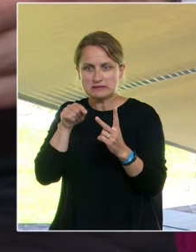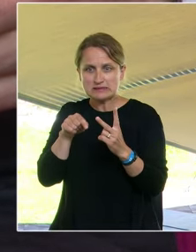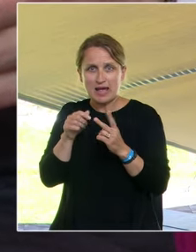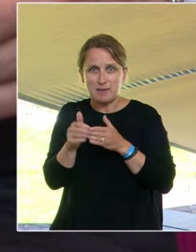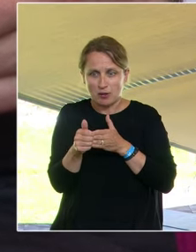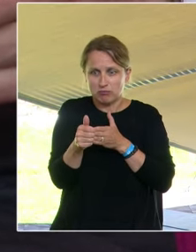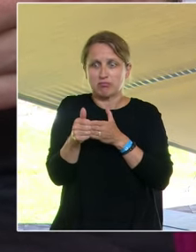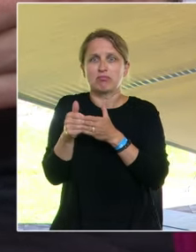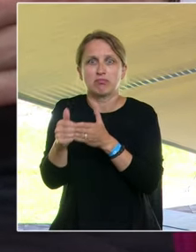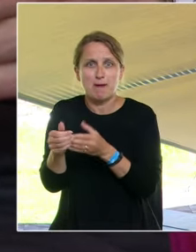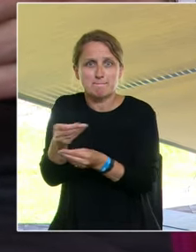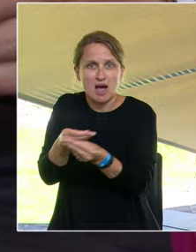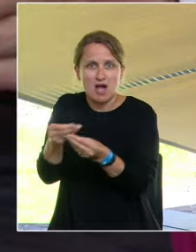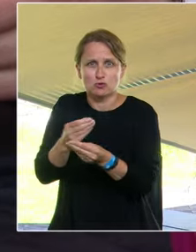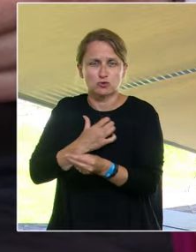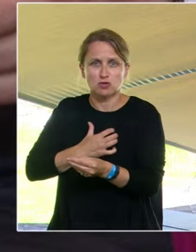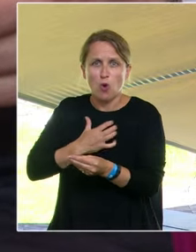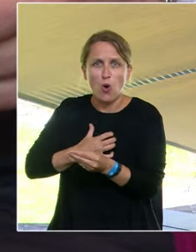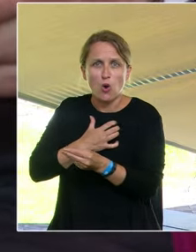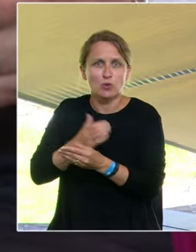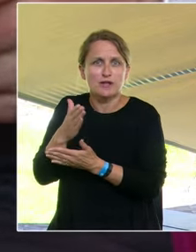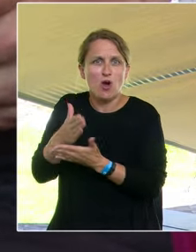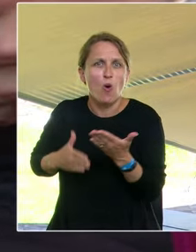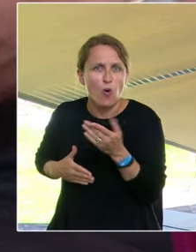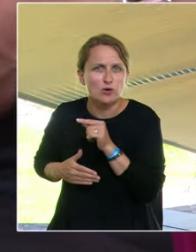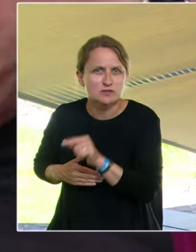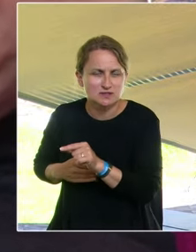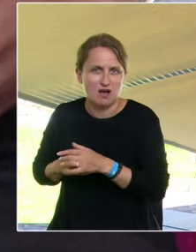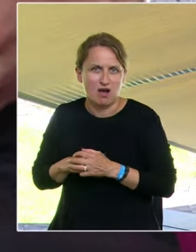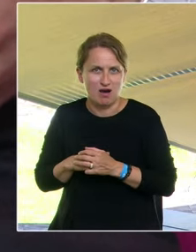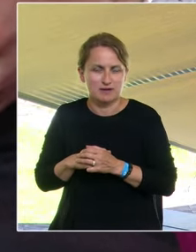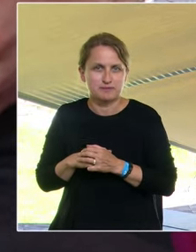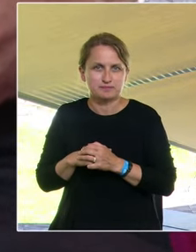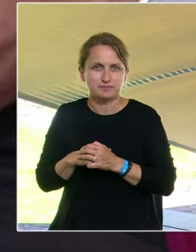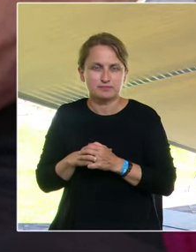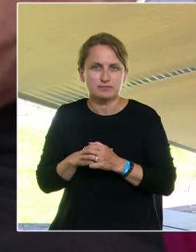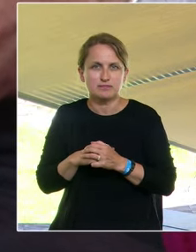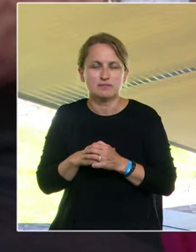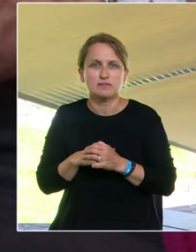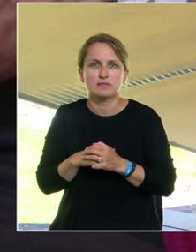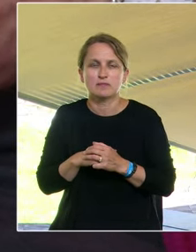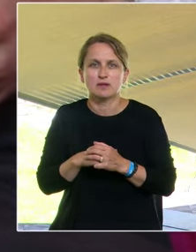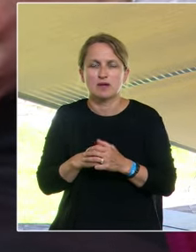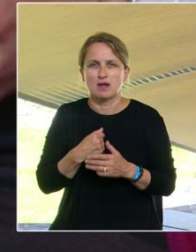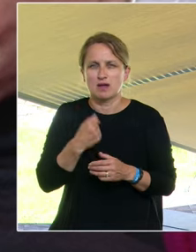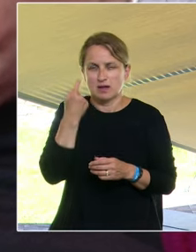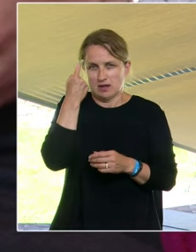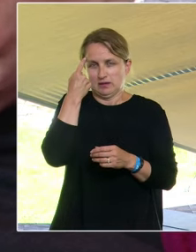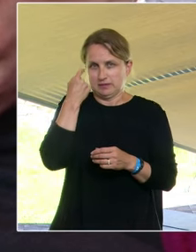did it. And the argument, I'm going to cut, of course, the early histories of the internet here today, but I think